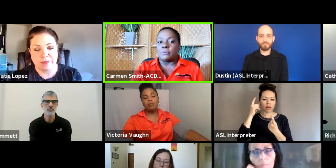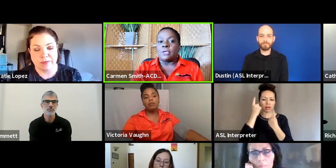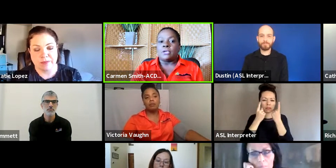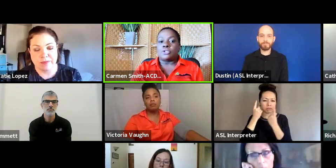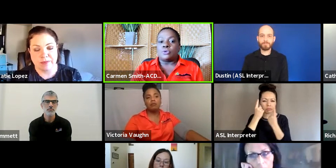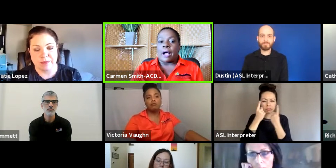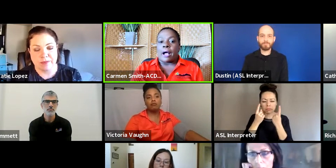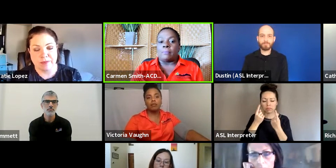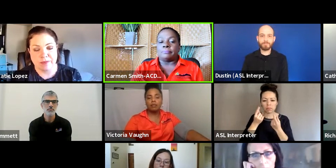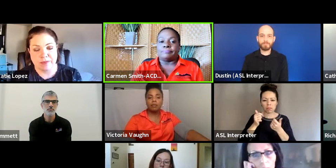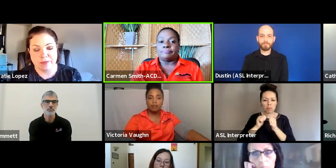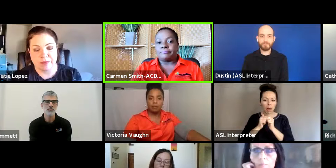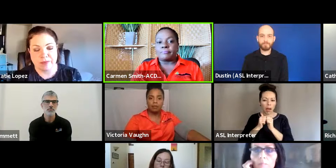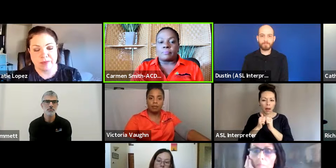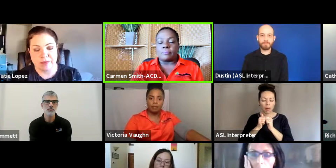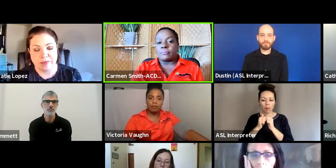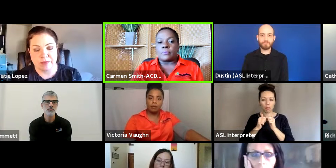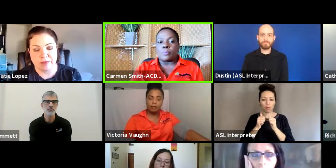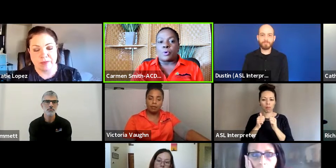you might want to